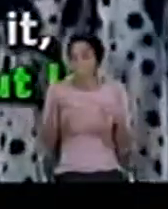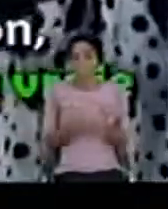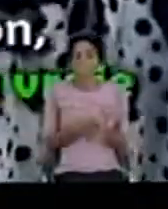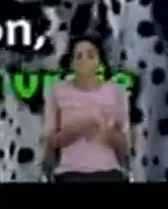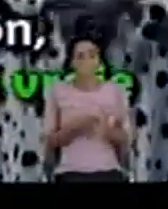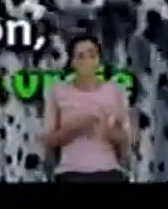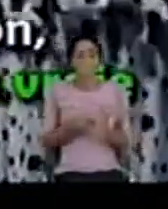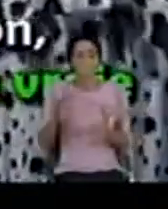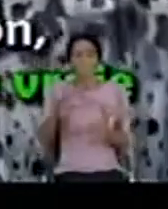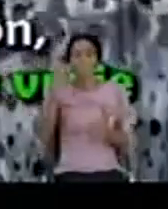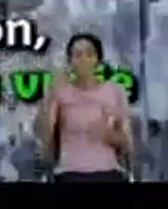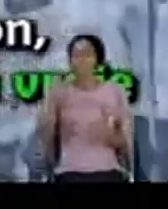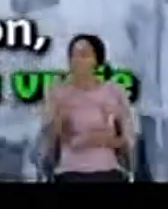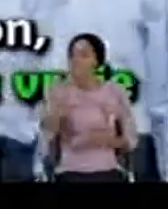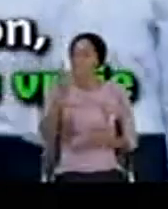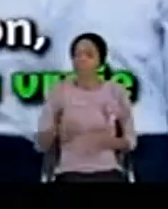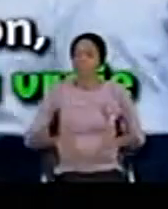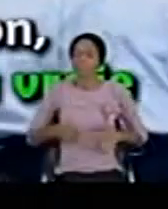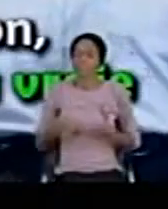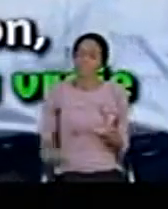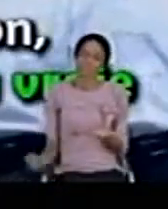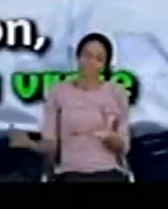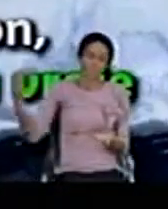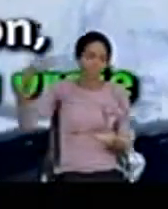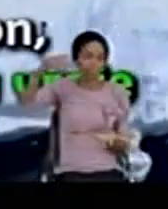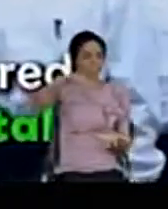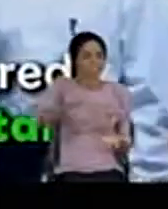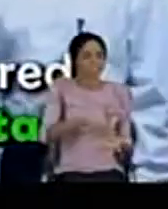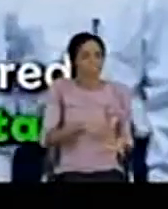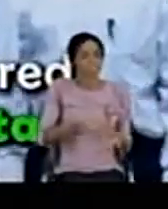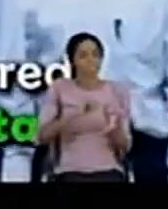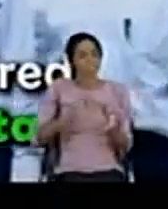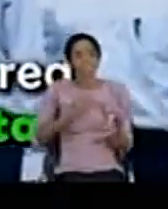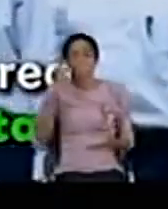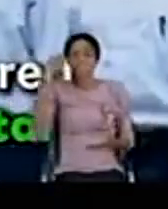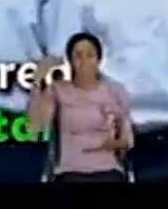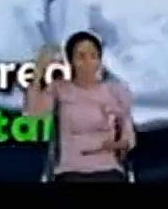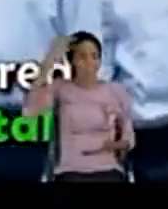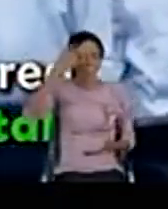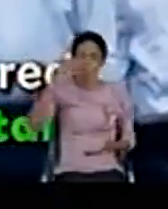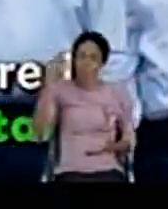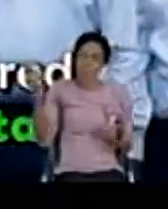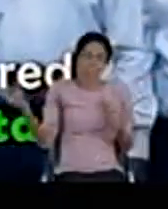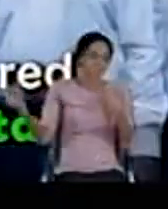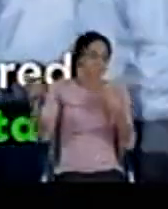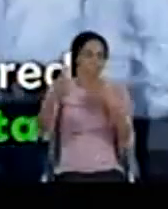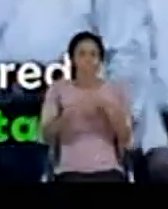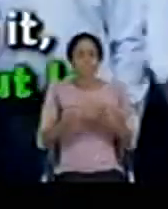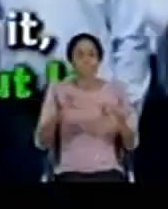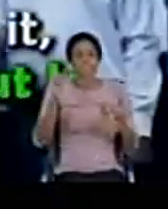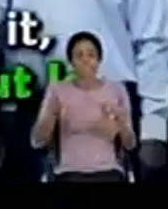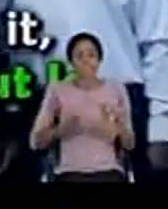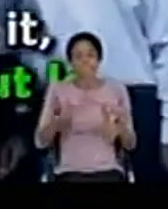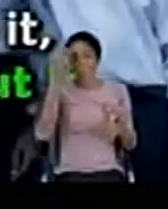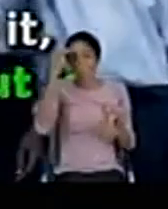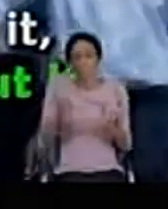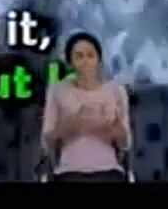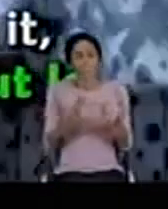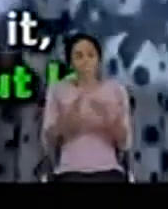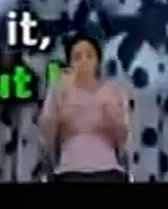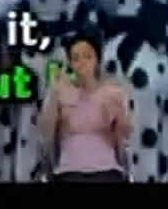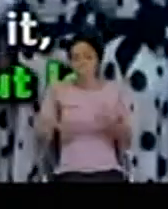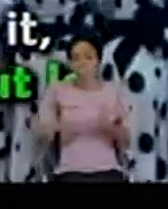do it. Cause I've seen real life resurrection. I've seen mental health restored. Yes, I